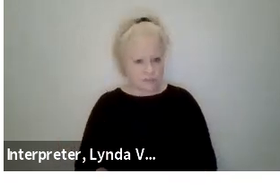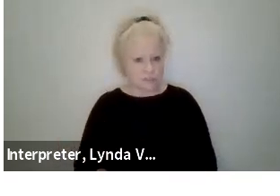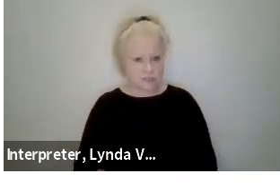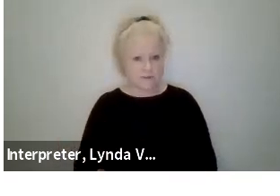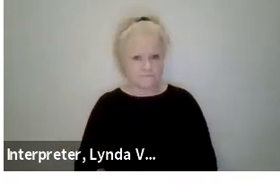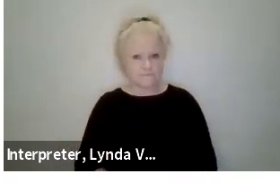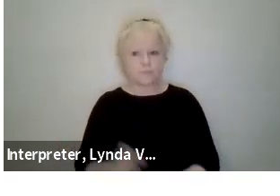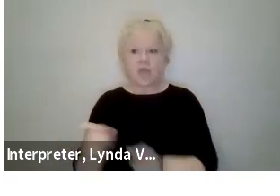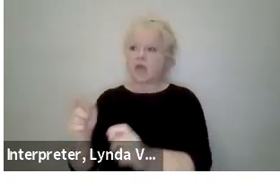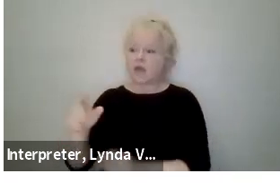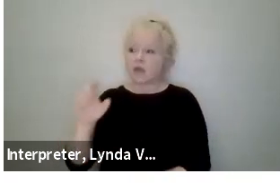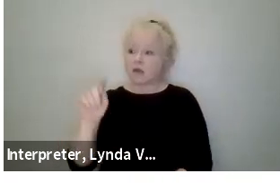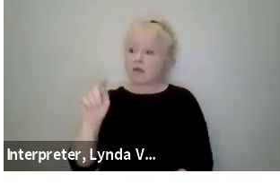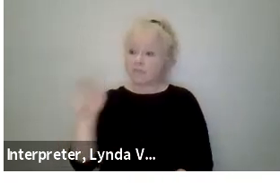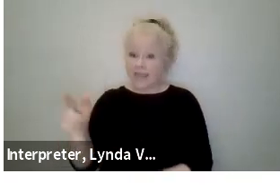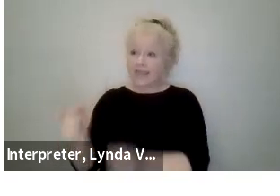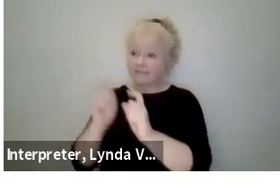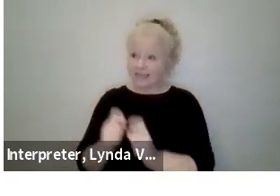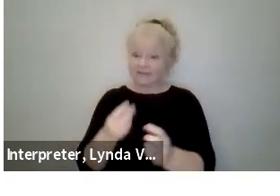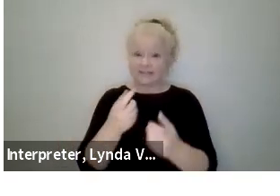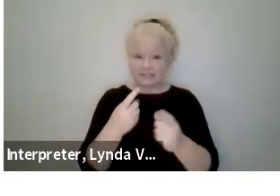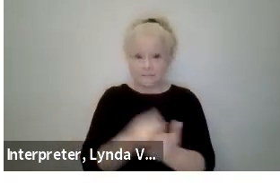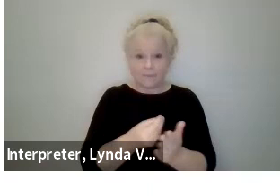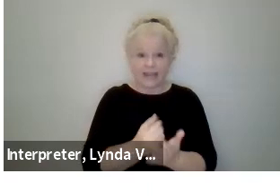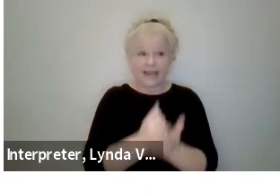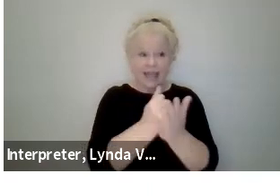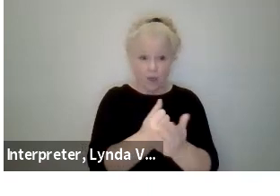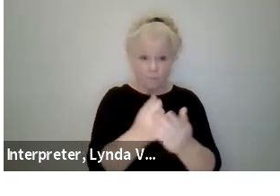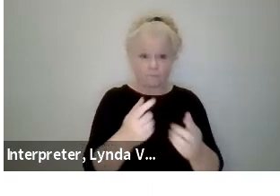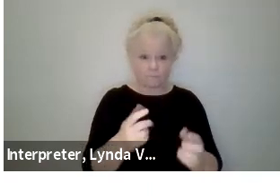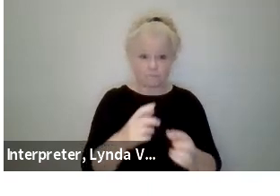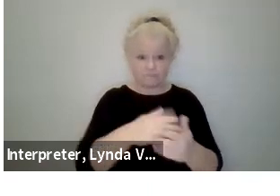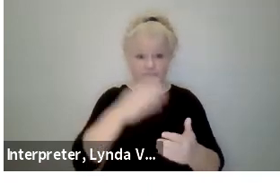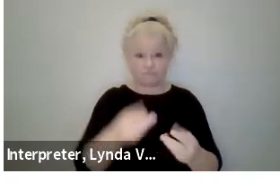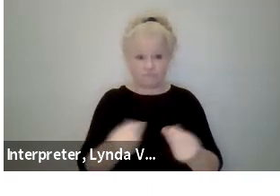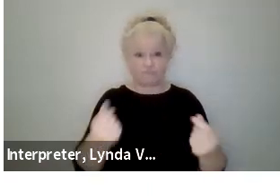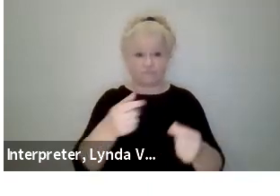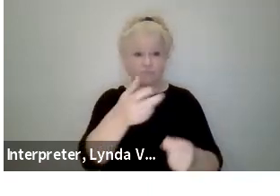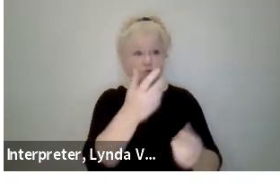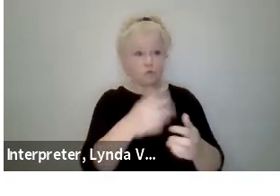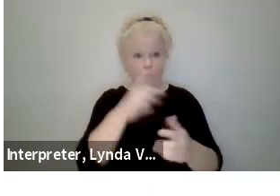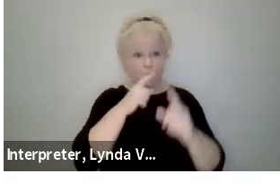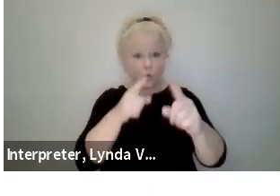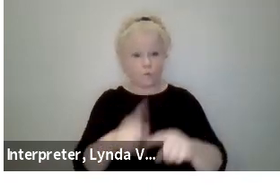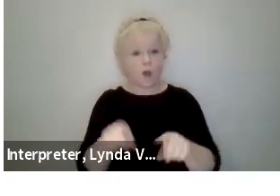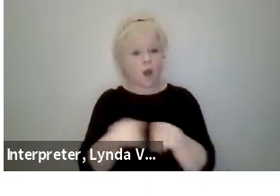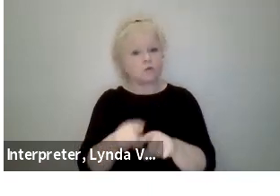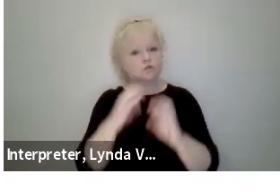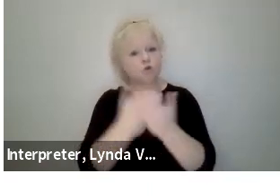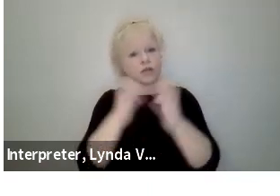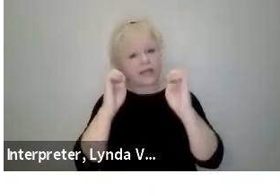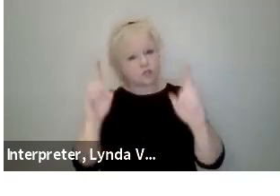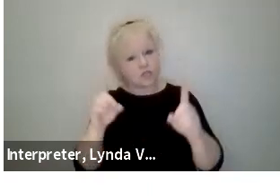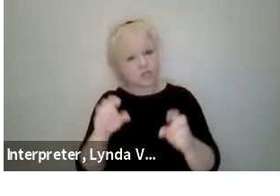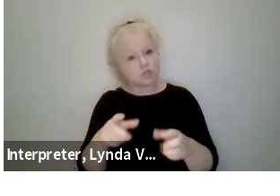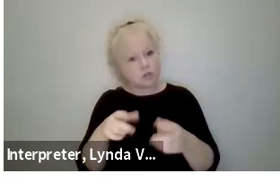the ability to work toward the goals we set out to achieve, but they've also provided some amazing educational opportunities through their